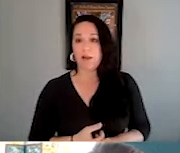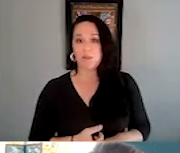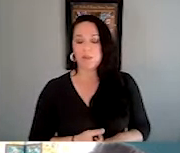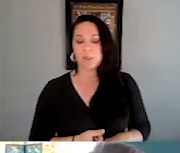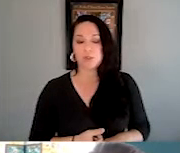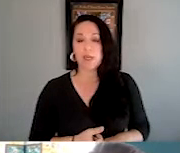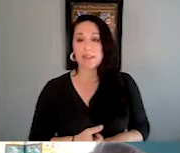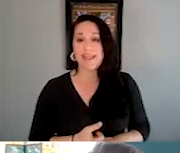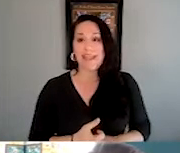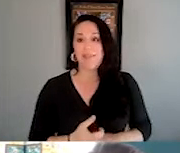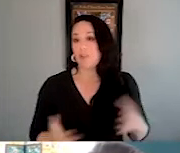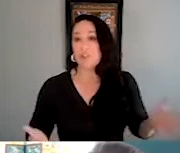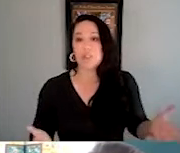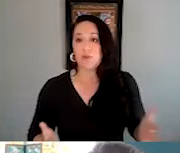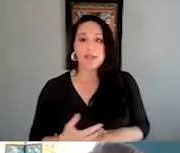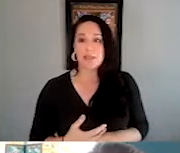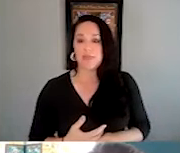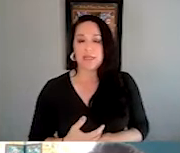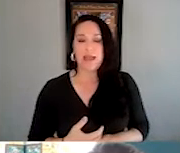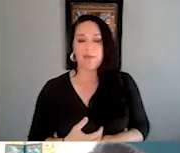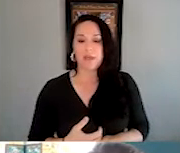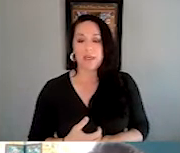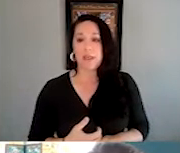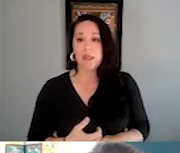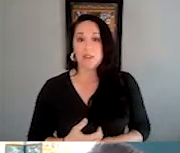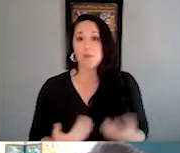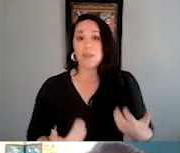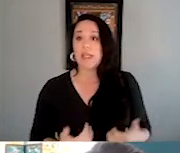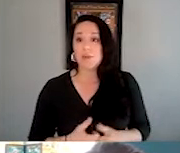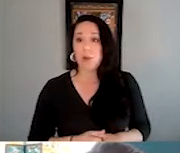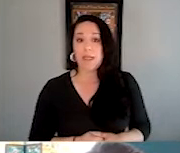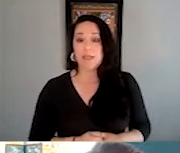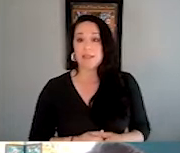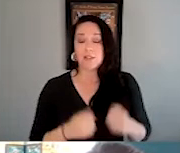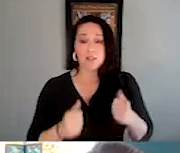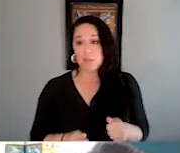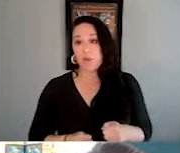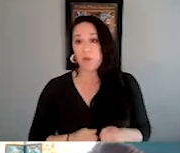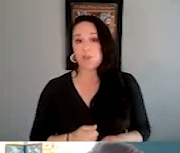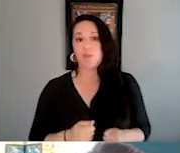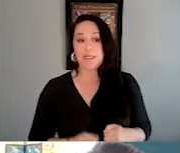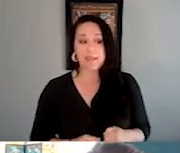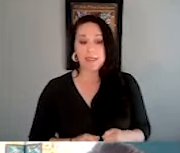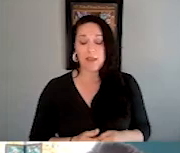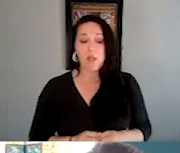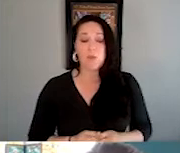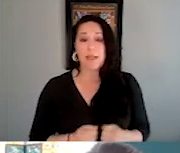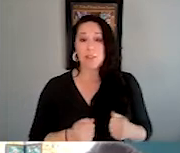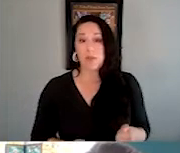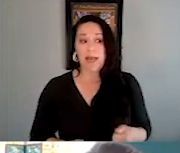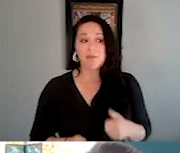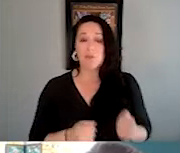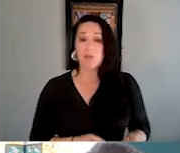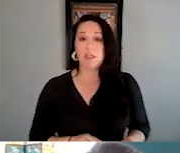questions around prescription drugs, and they just couldn't do it fast enough. They didn't have the funding. So we took it into our own hands and started doing the focus groups and asking.